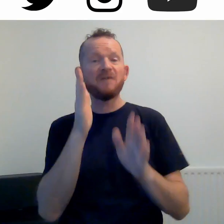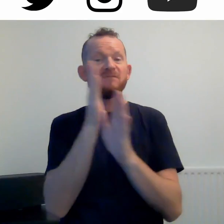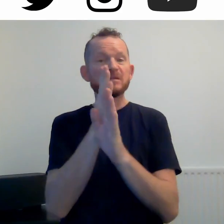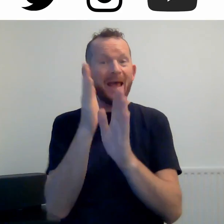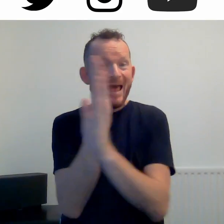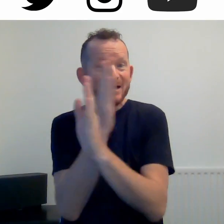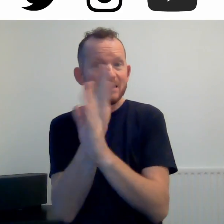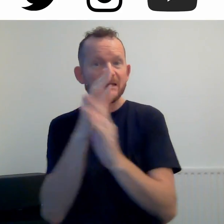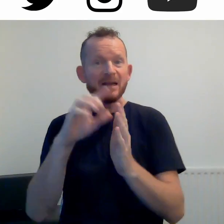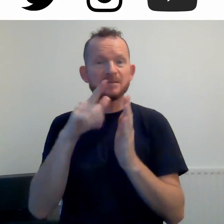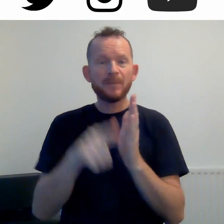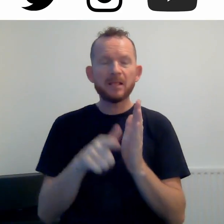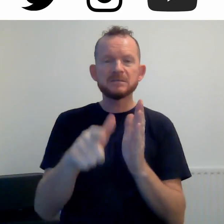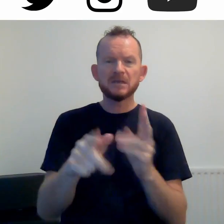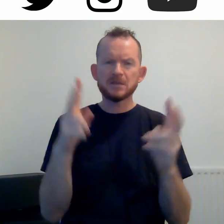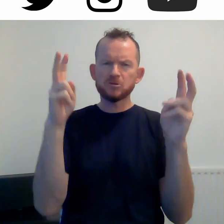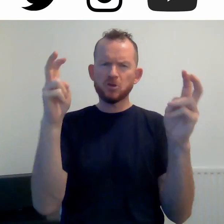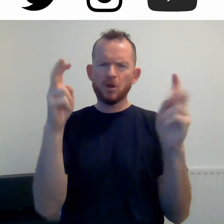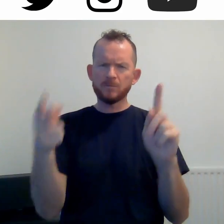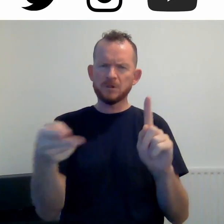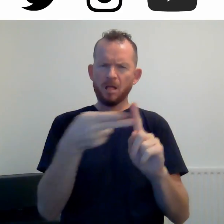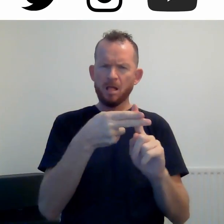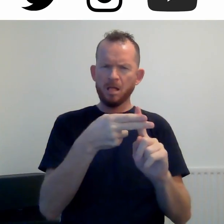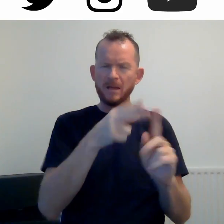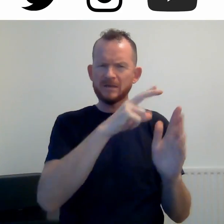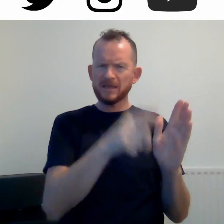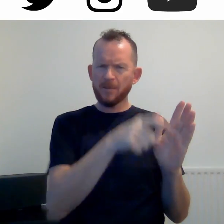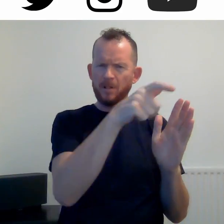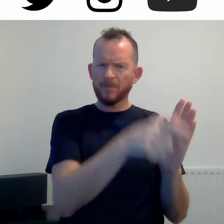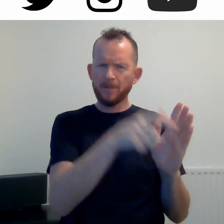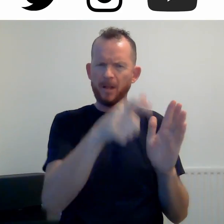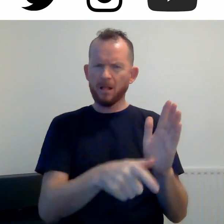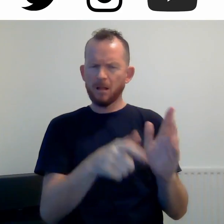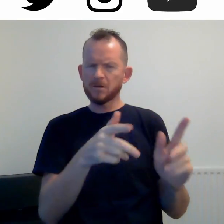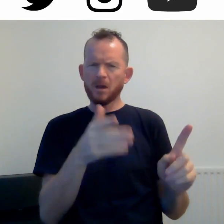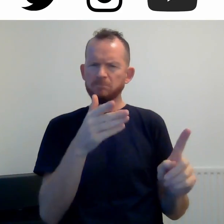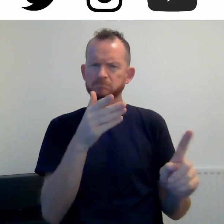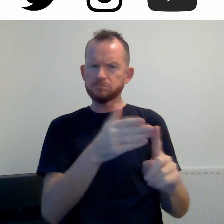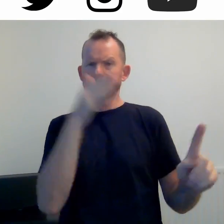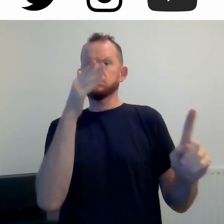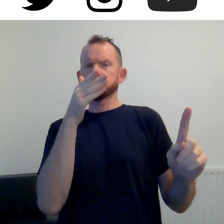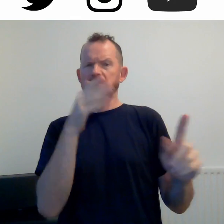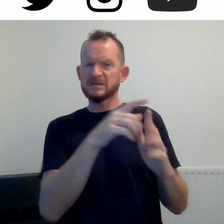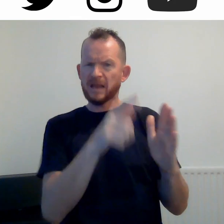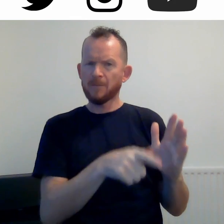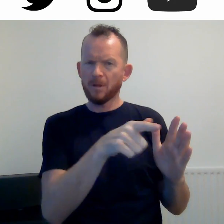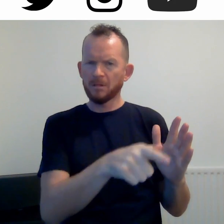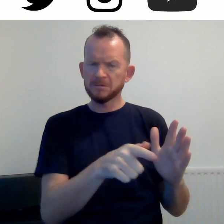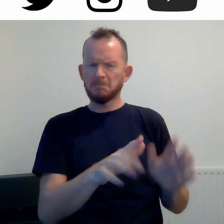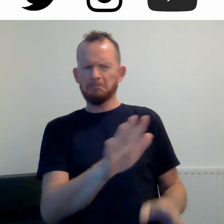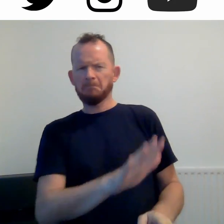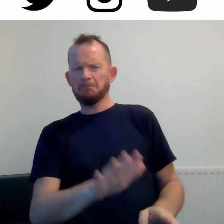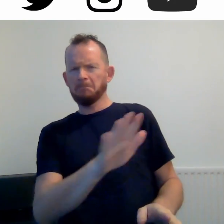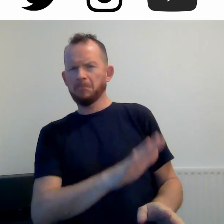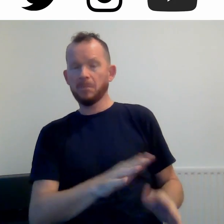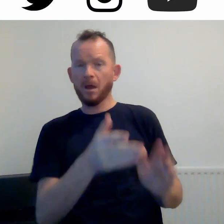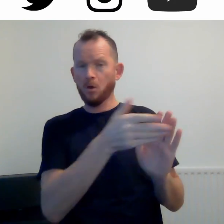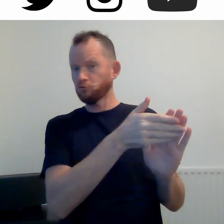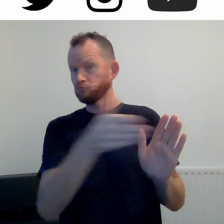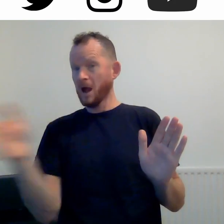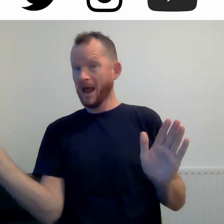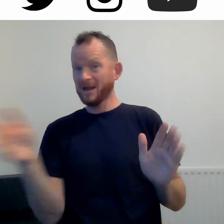said, let's get into it. Invisible or hidden disabilities are terms used to describe disabled people that aren't instantly recognisable